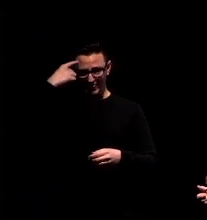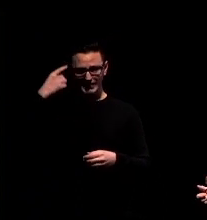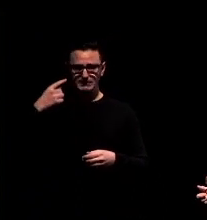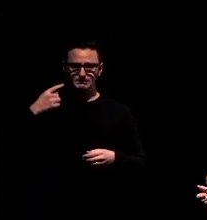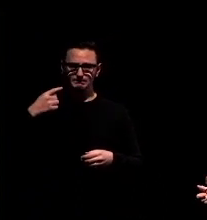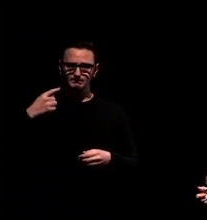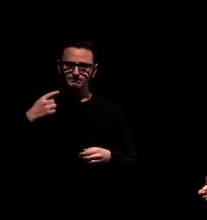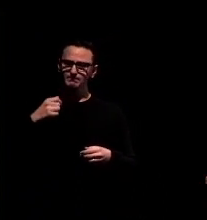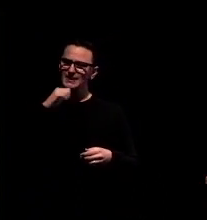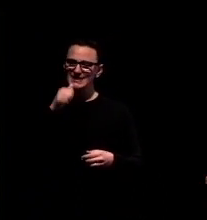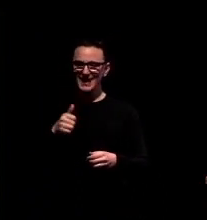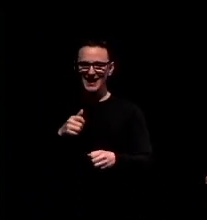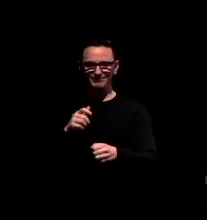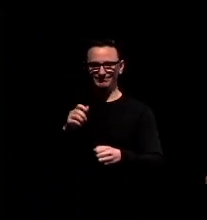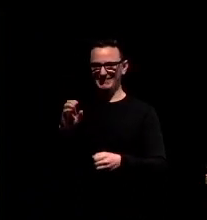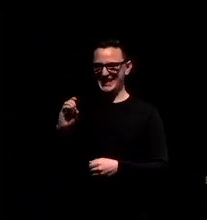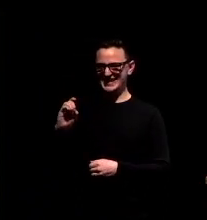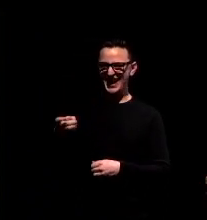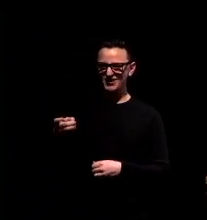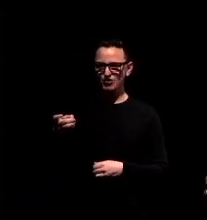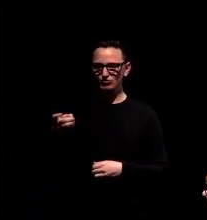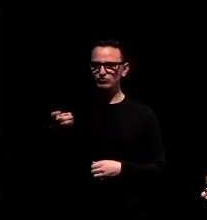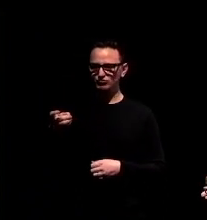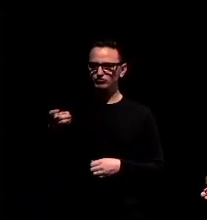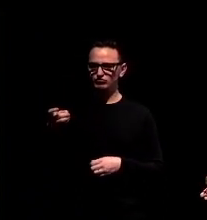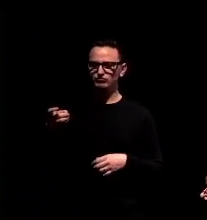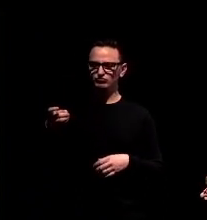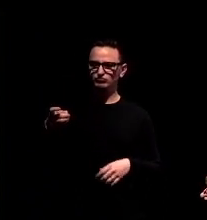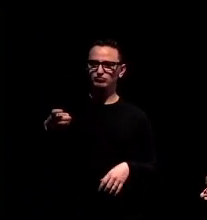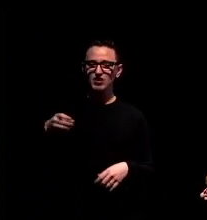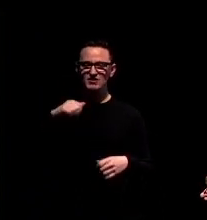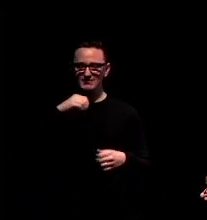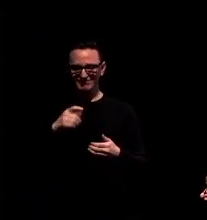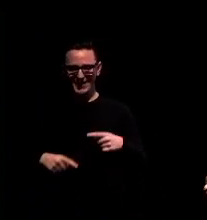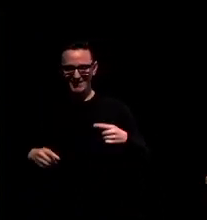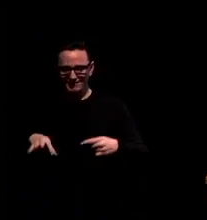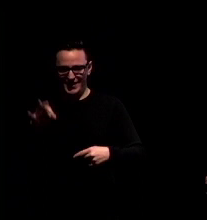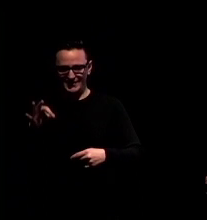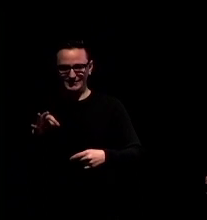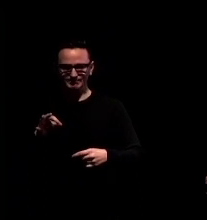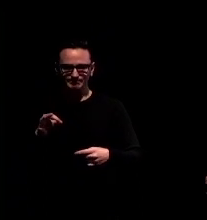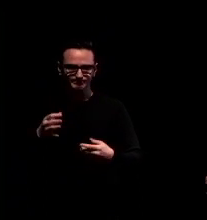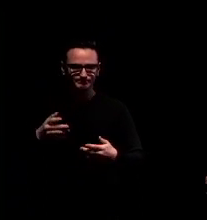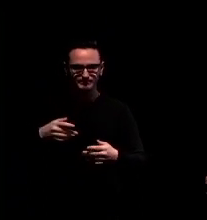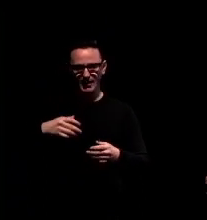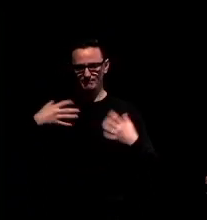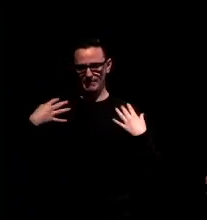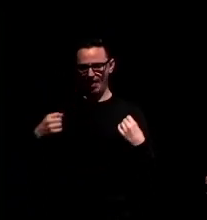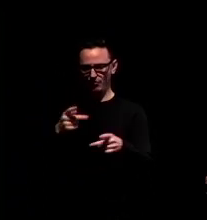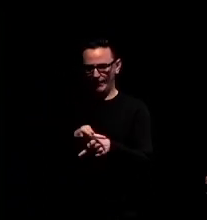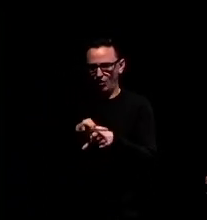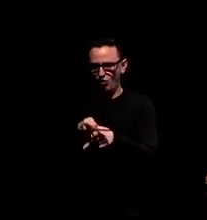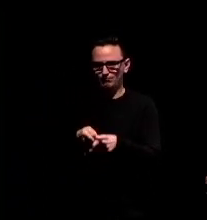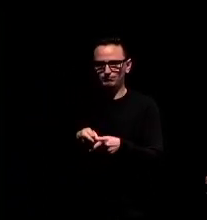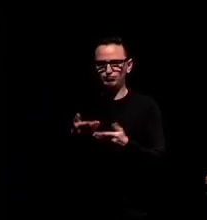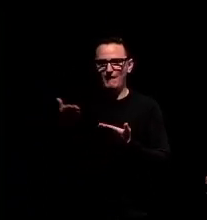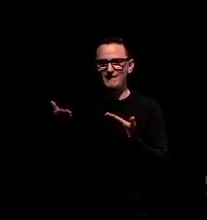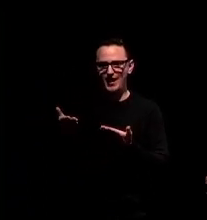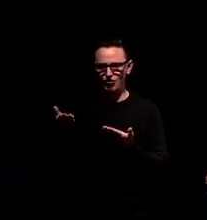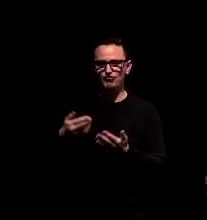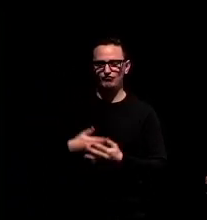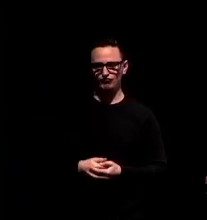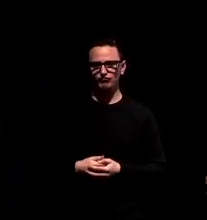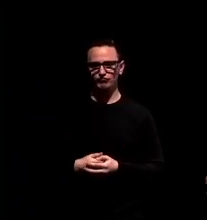they're probably undiagnosed because you can't actually find a provider from your community. We also know that people